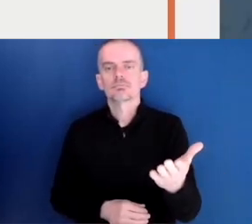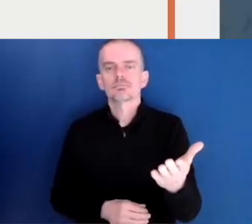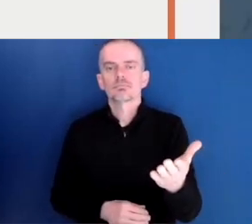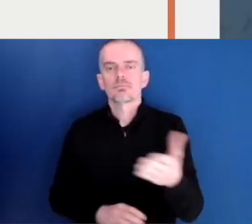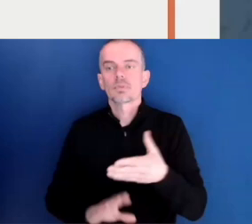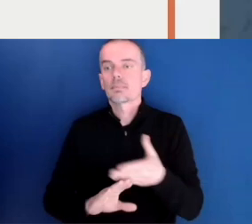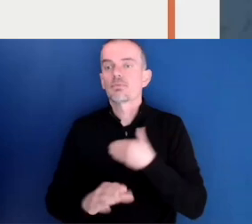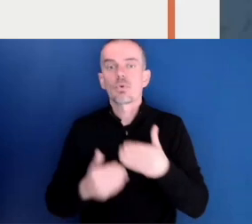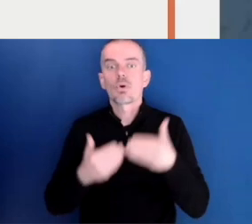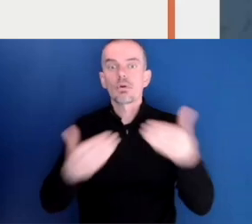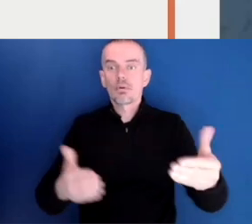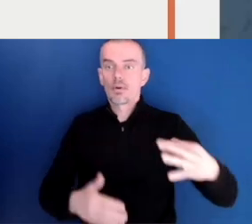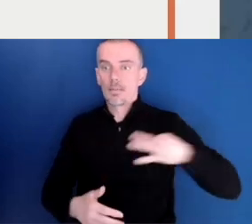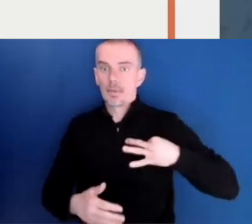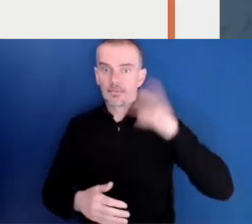grant application?